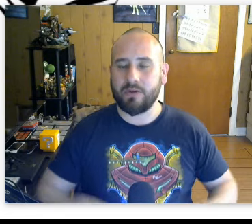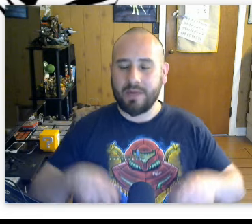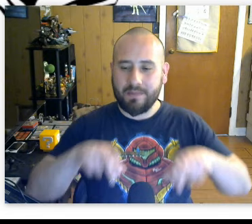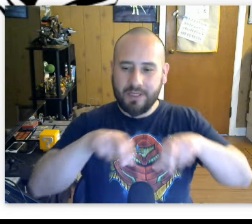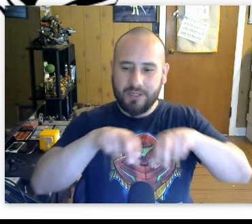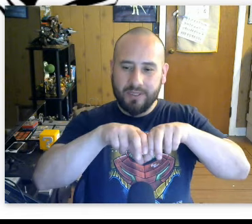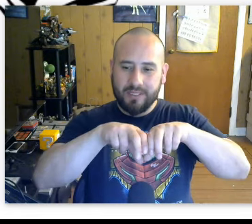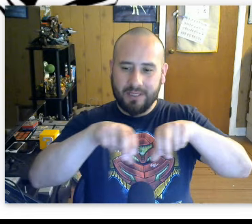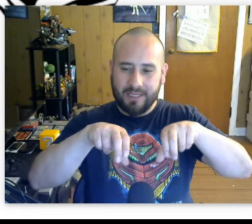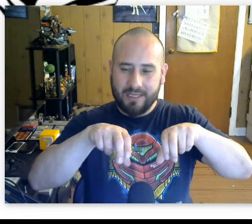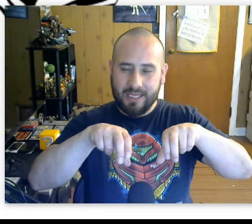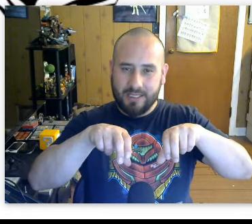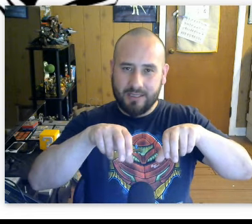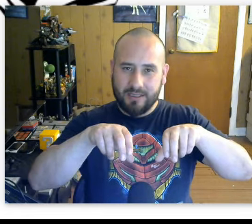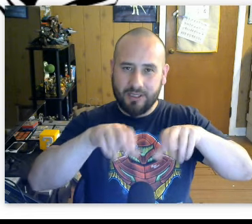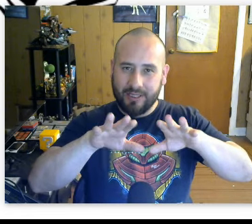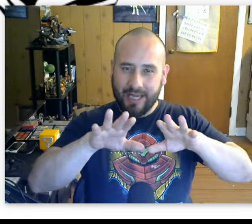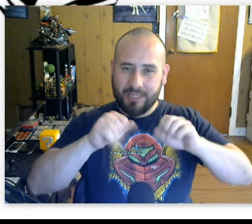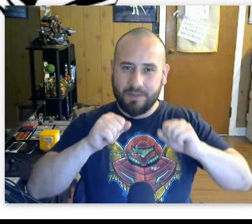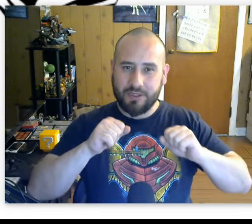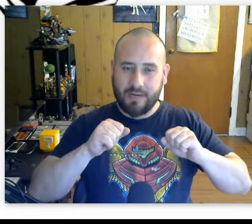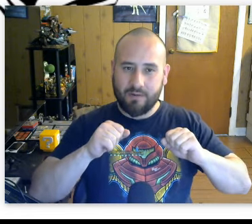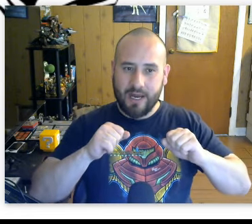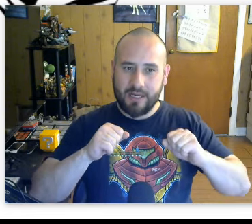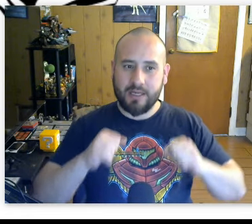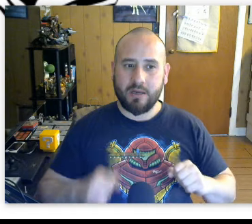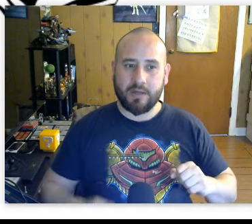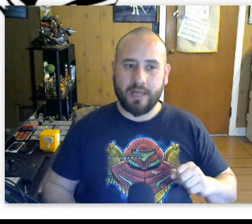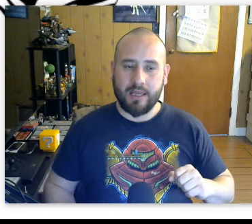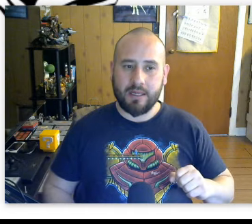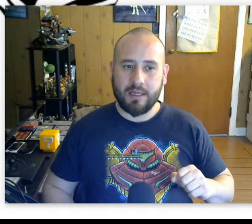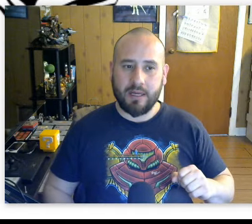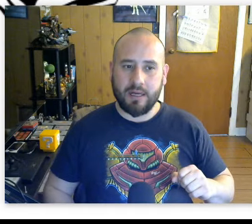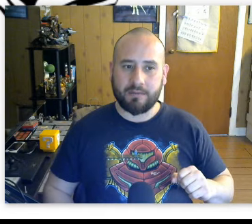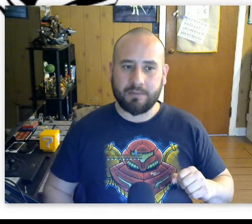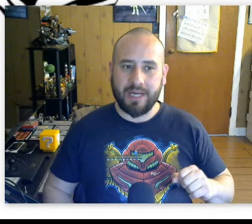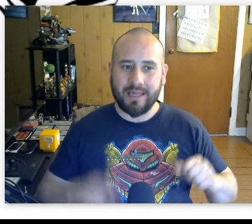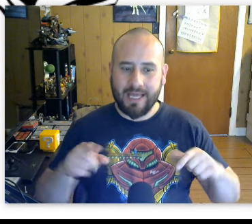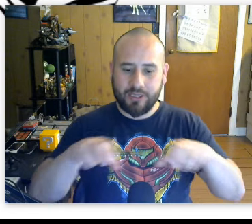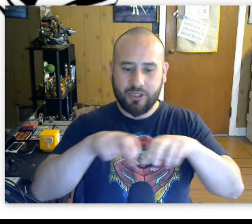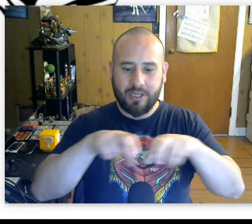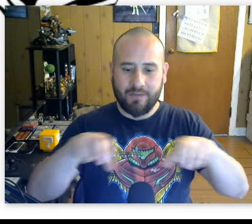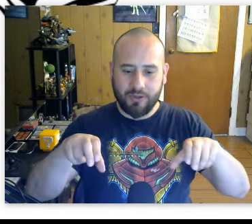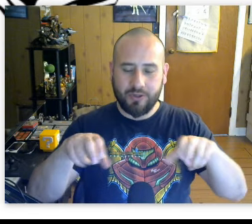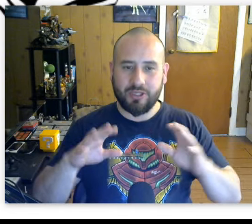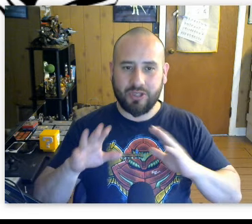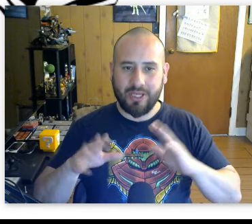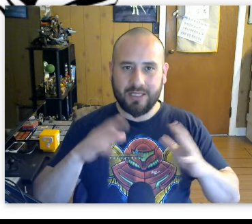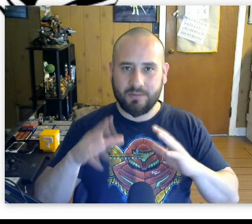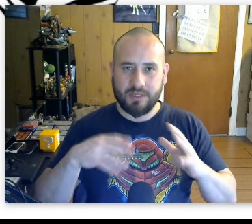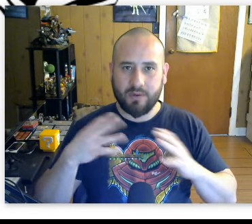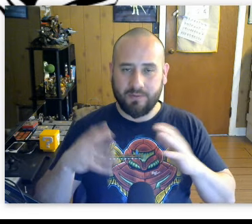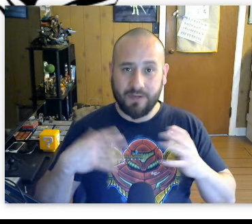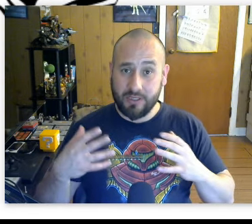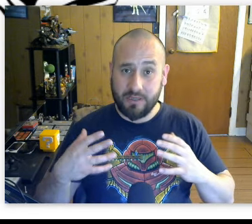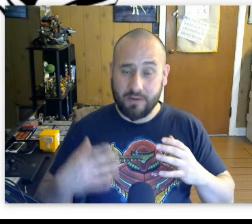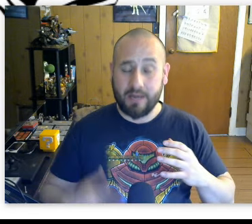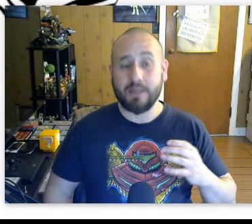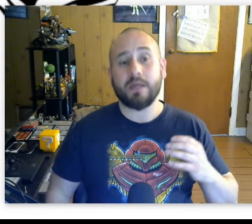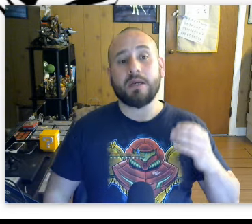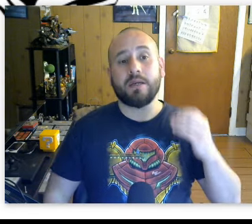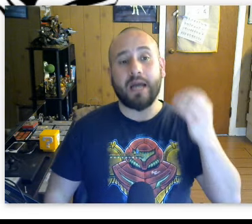Some of you might be doing something like this. Good guess, but you're not right. Okay. But I like that if you're doing this, you're thinking some sort of